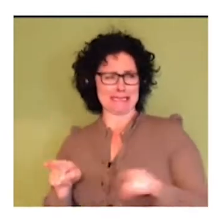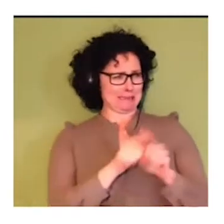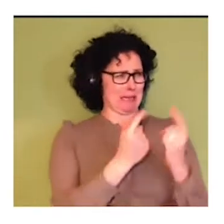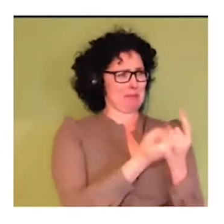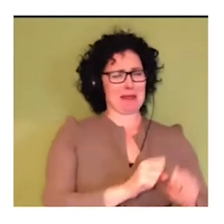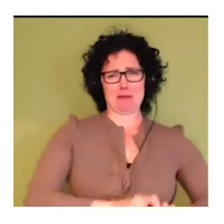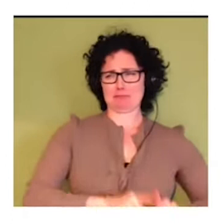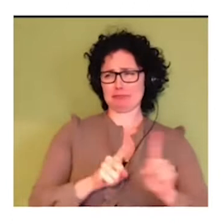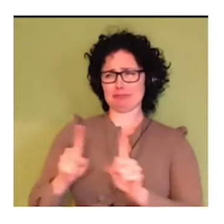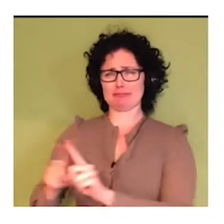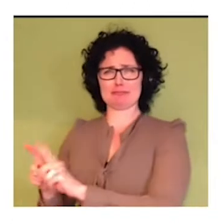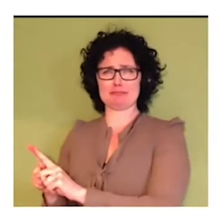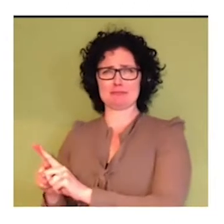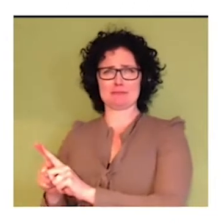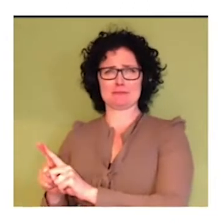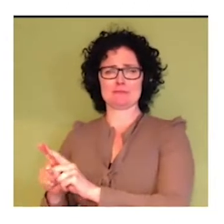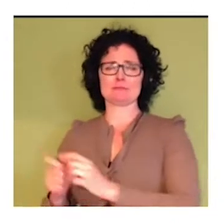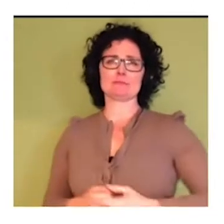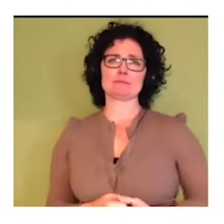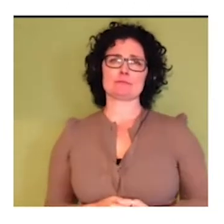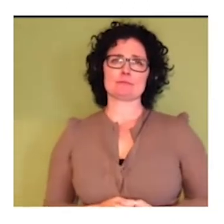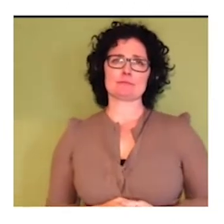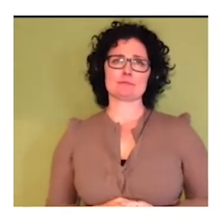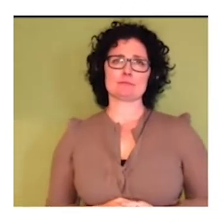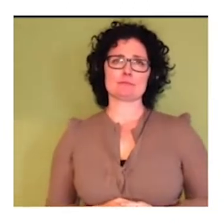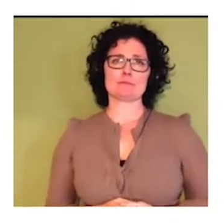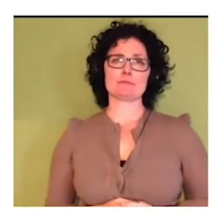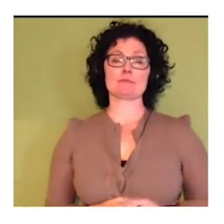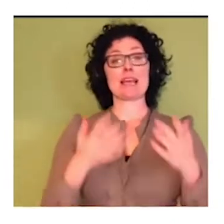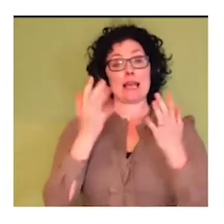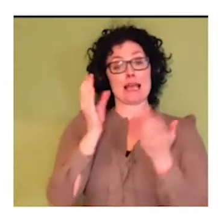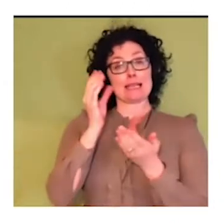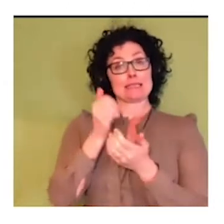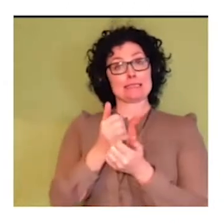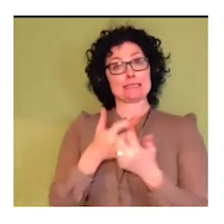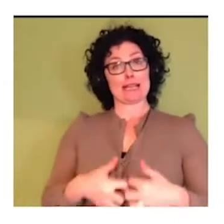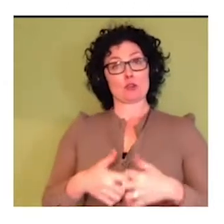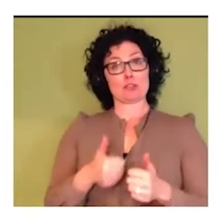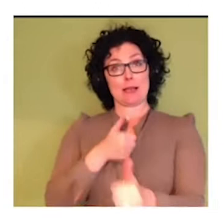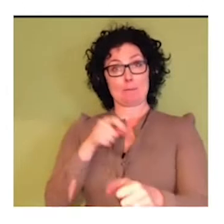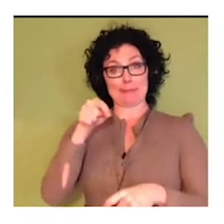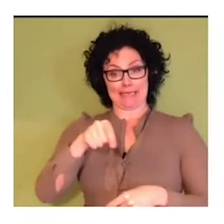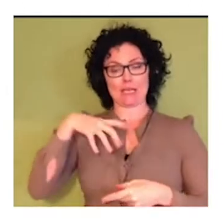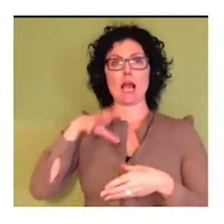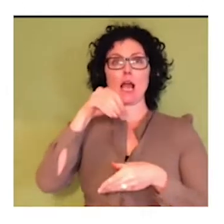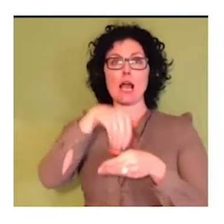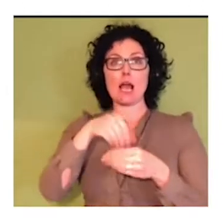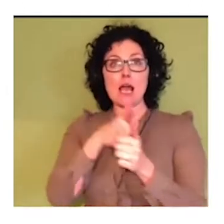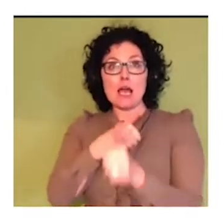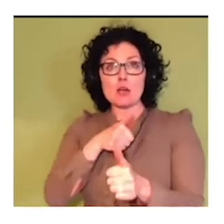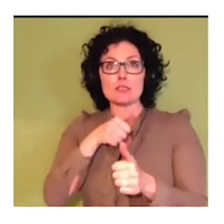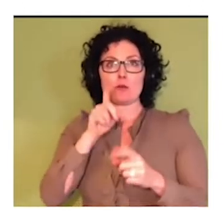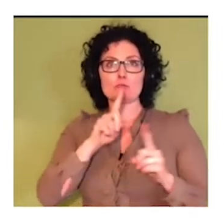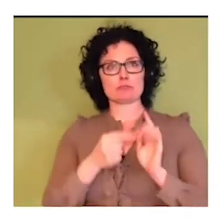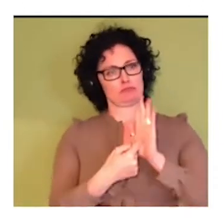lots of the different distribution channels. The technology companies, well, they needed content that would display well on any